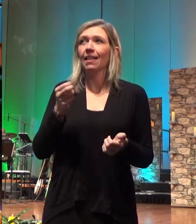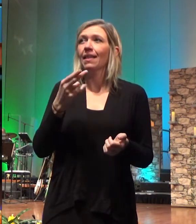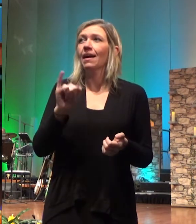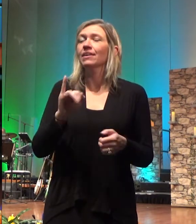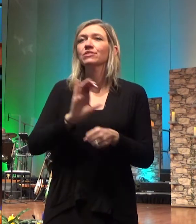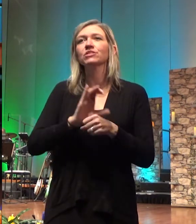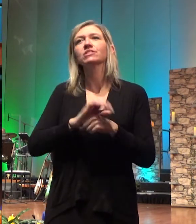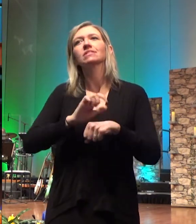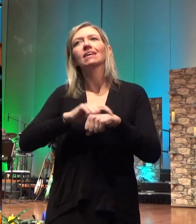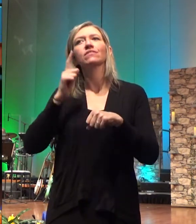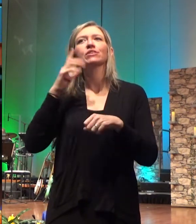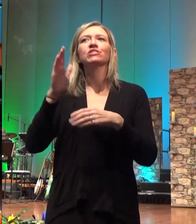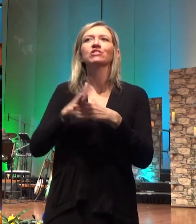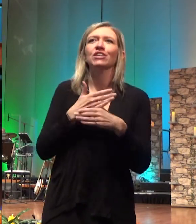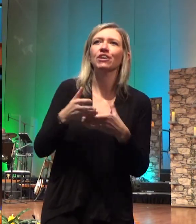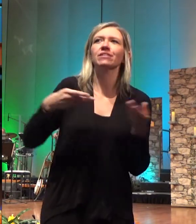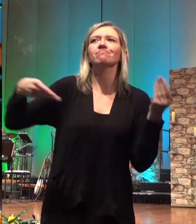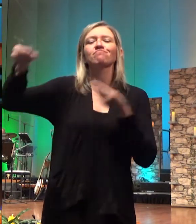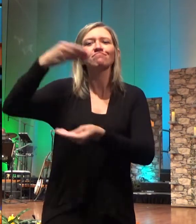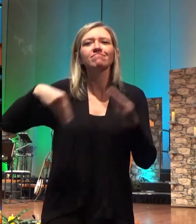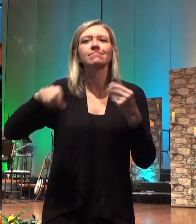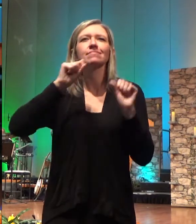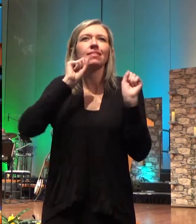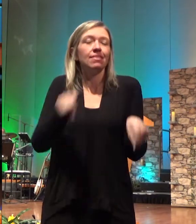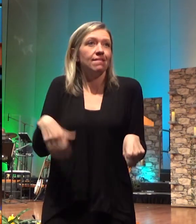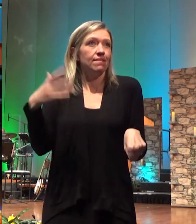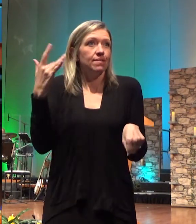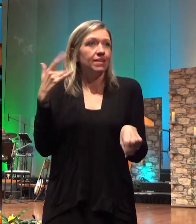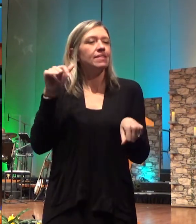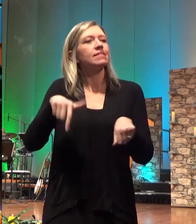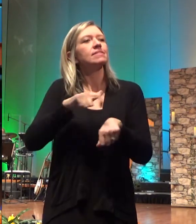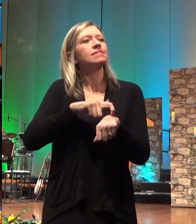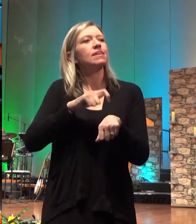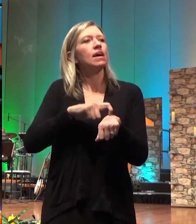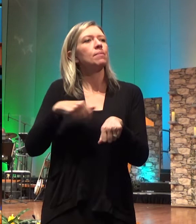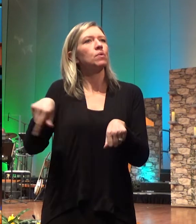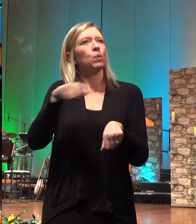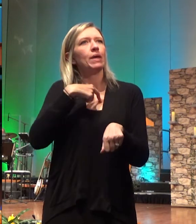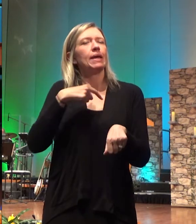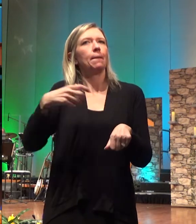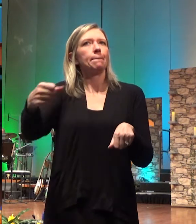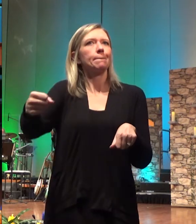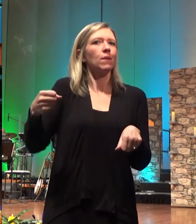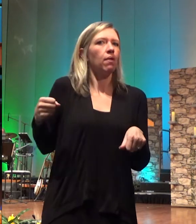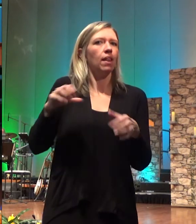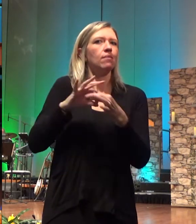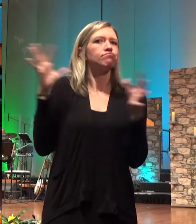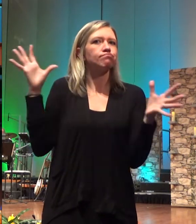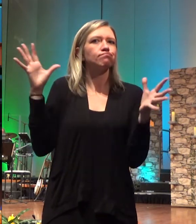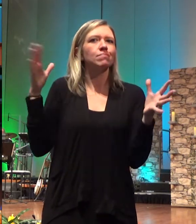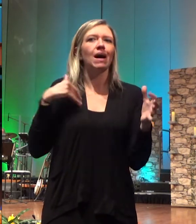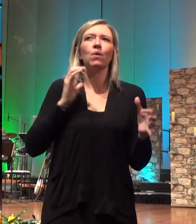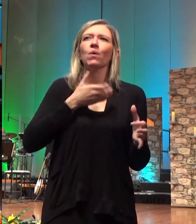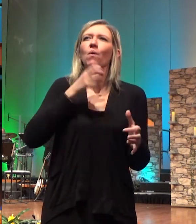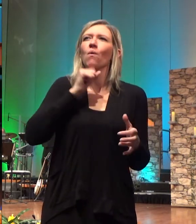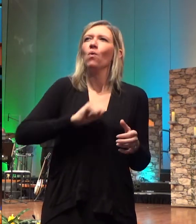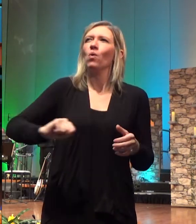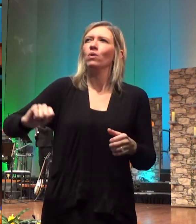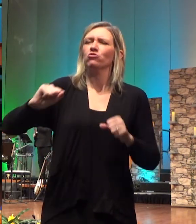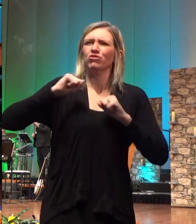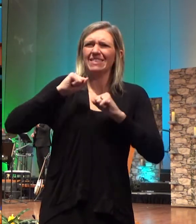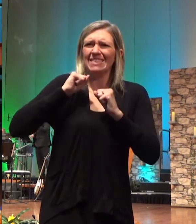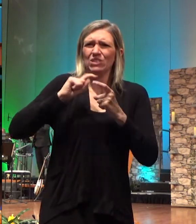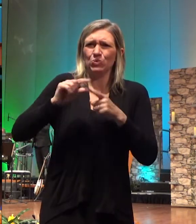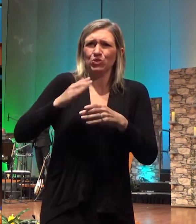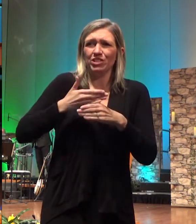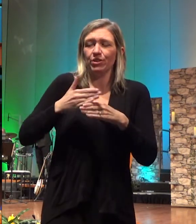of sharing. And what I love about this is there comes a time when we pull the release mechanism on our old resistance to share. And we realize